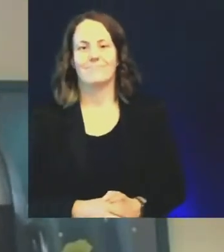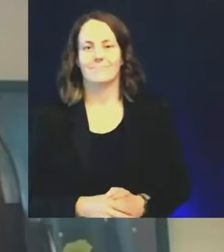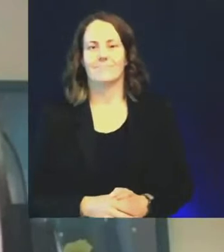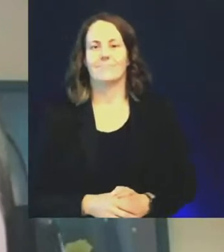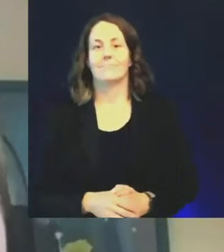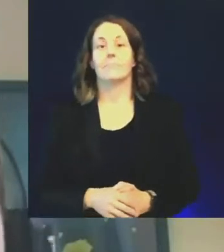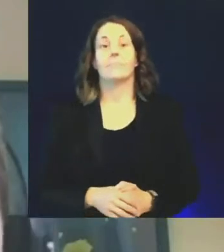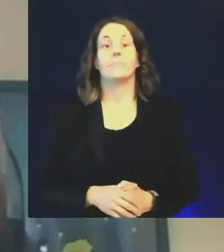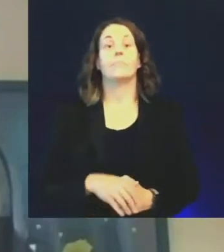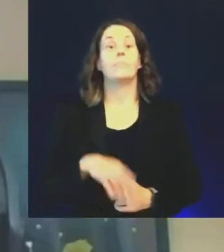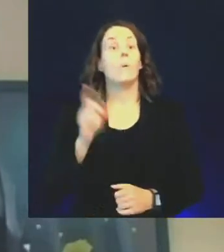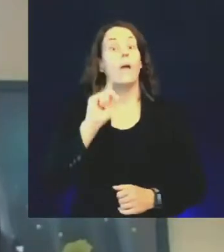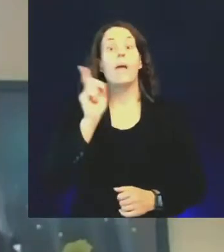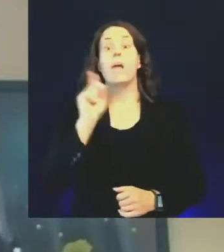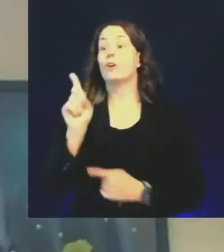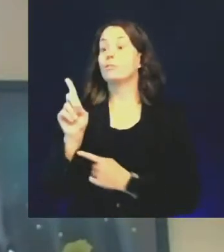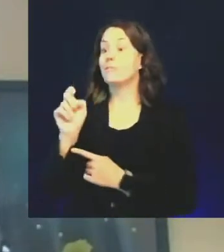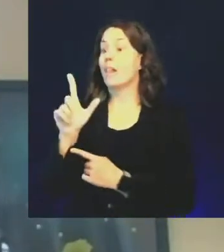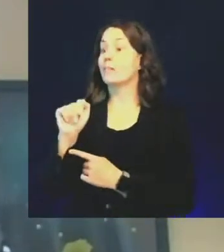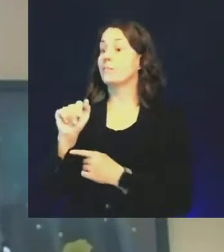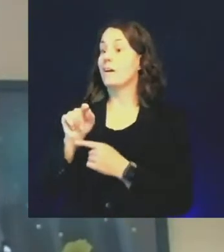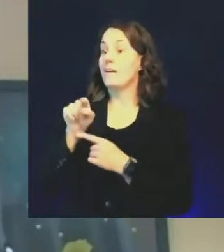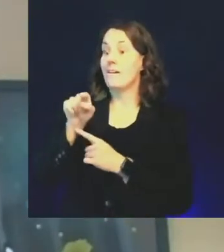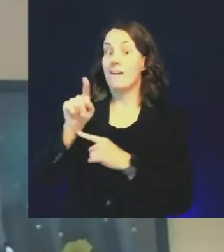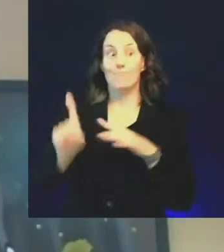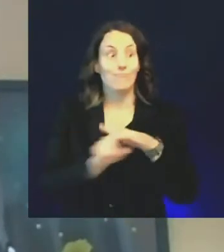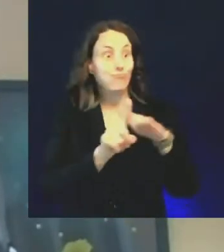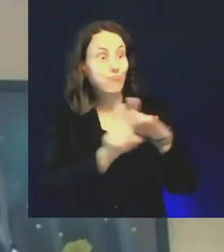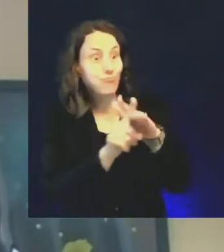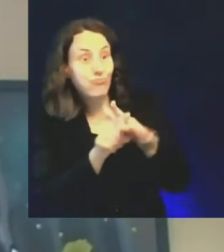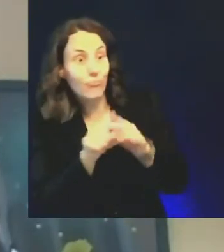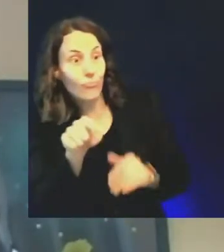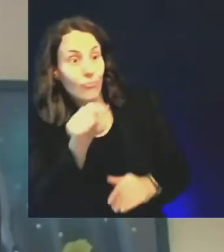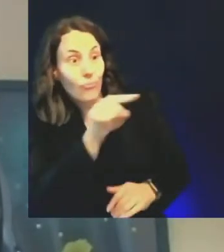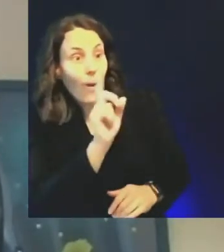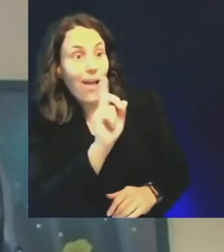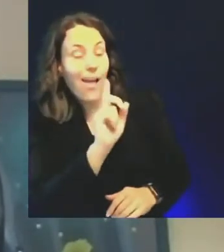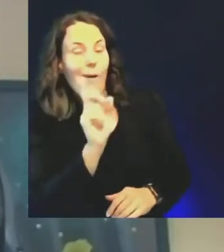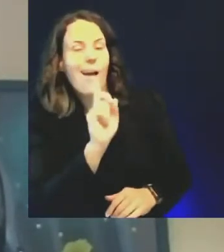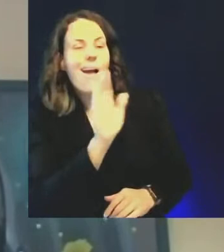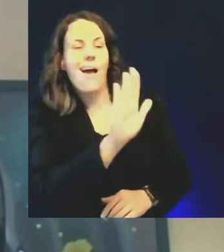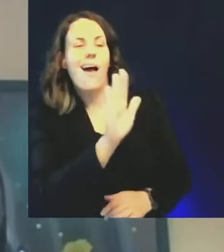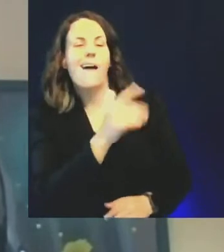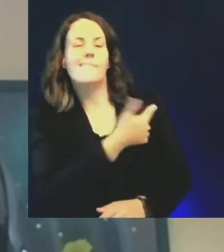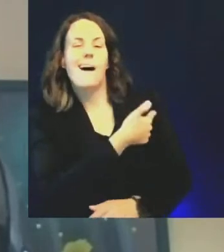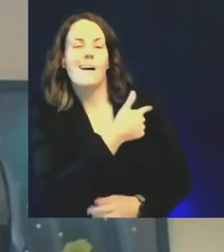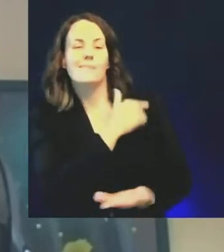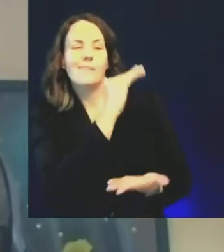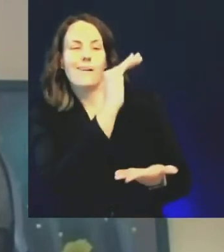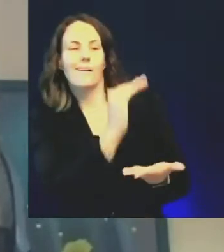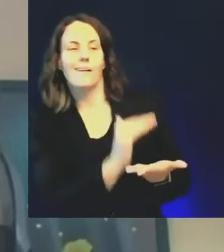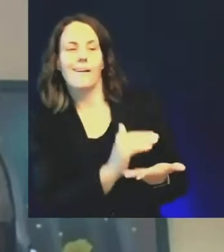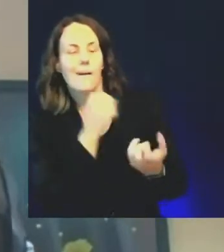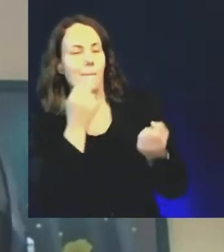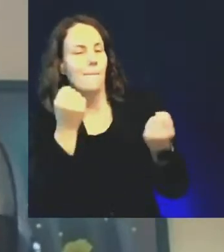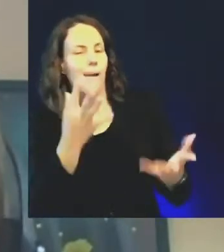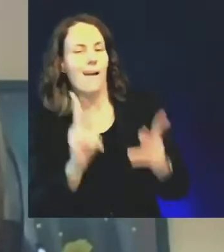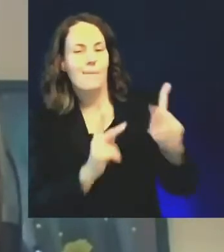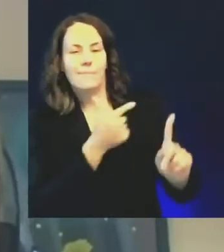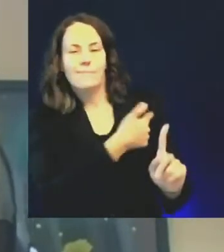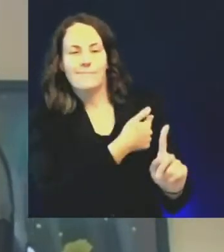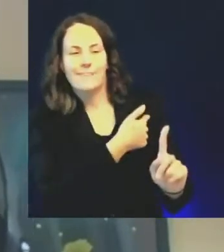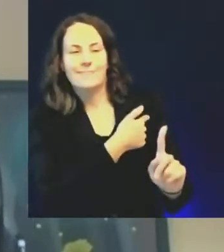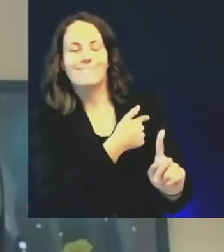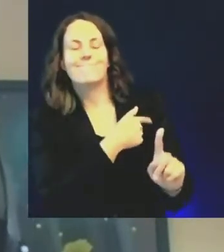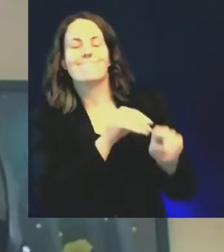of trends, and it's partly why I gave some of the examples I did earlier. Not surprising, and something we